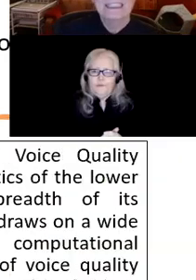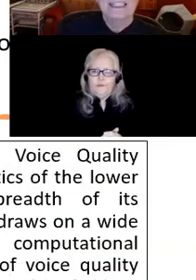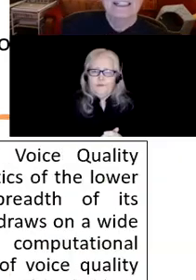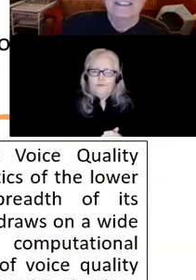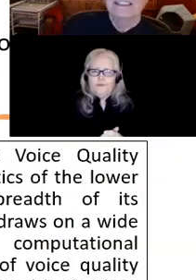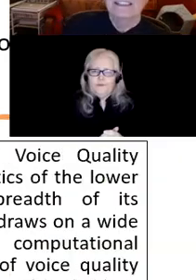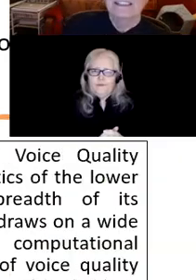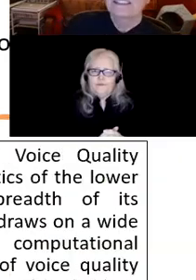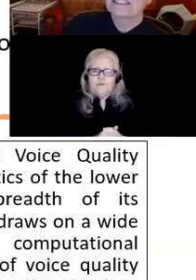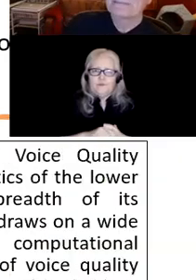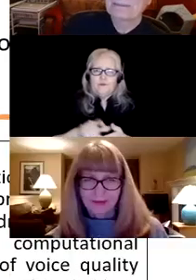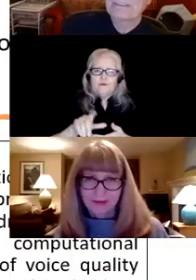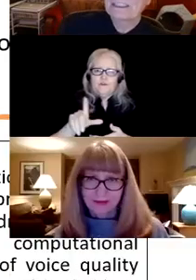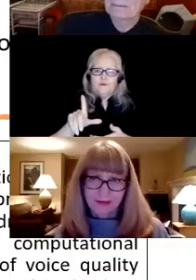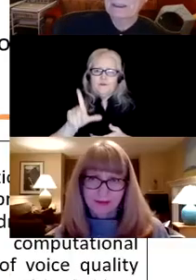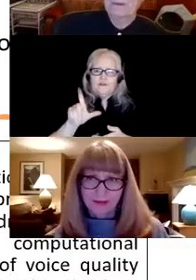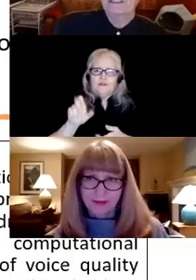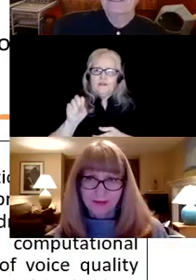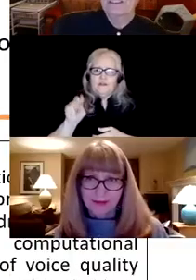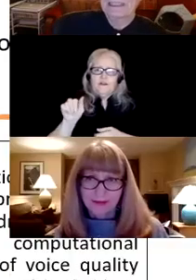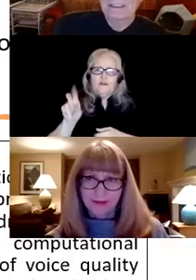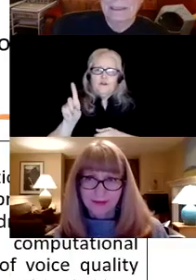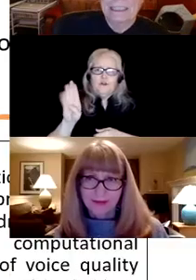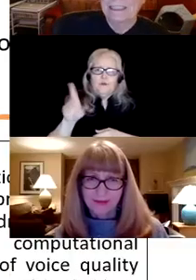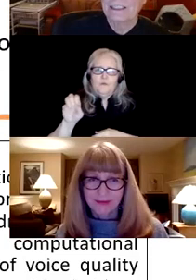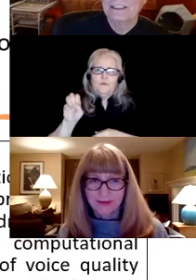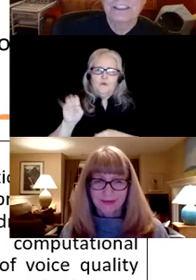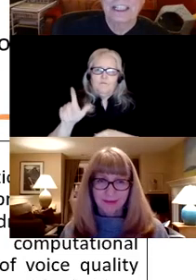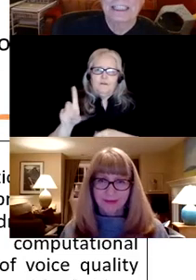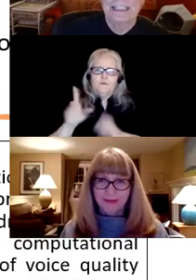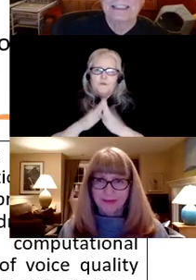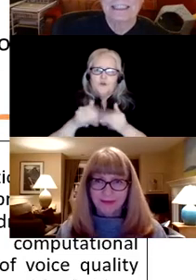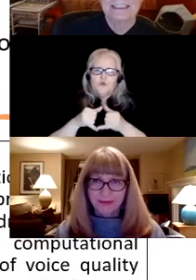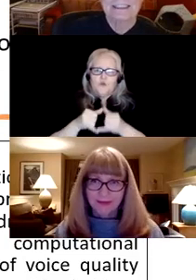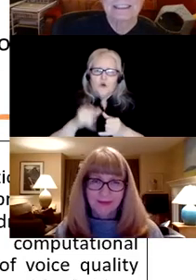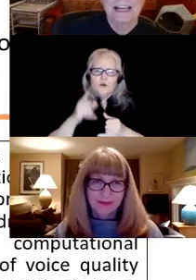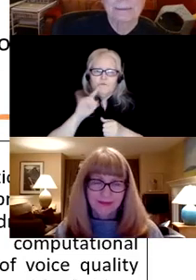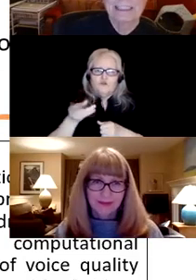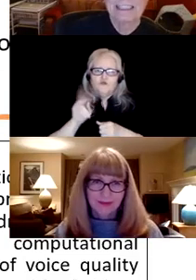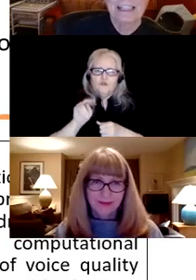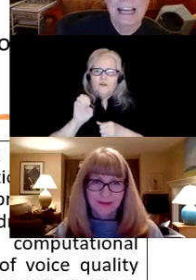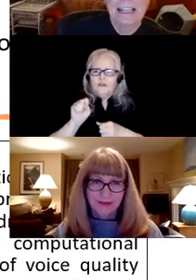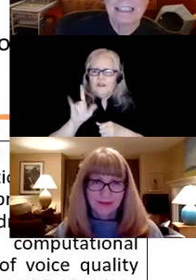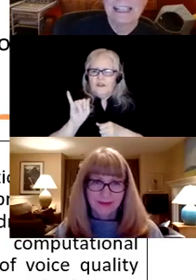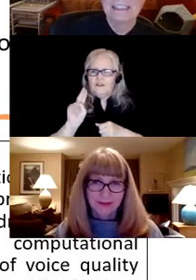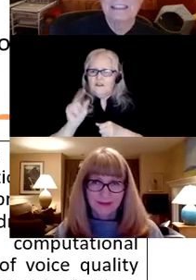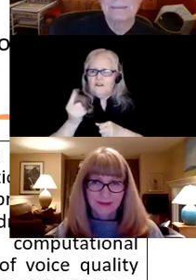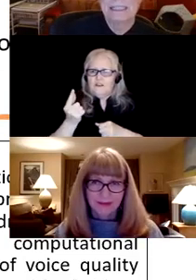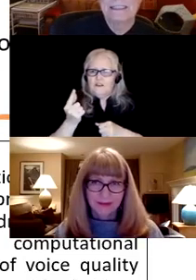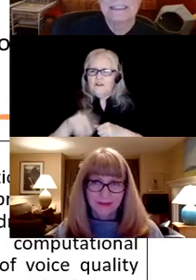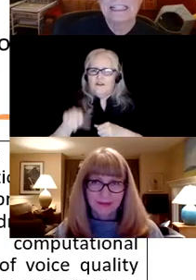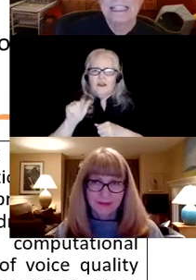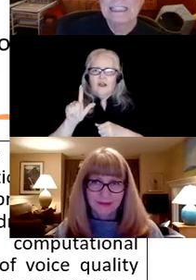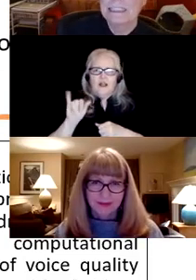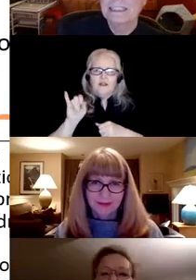the leonard bloomfield book award for 2020 goes to john essling scott moisig allison